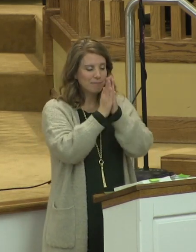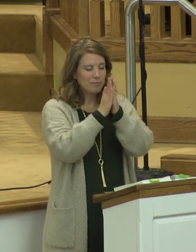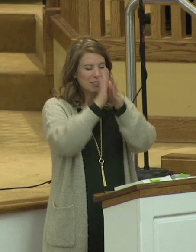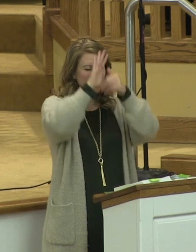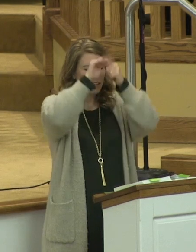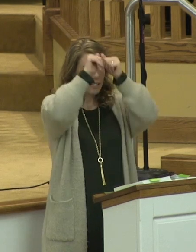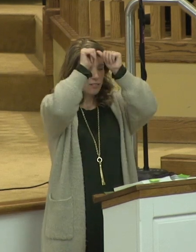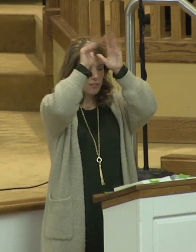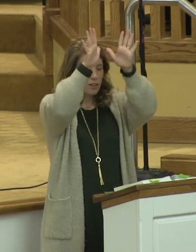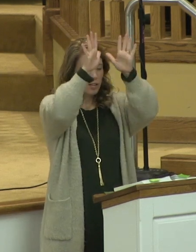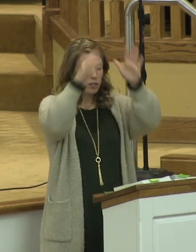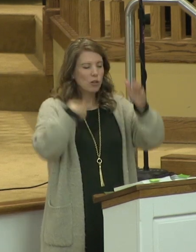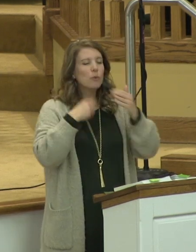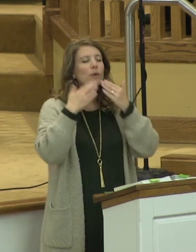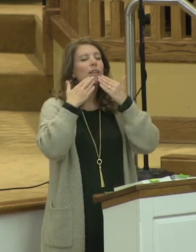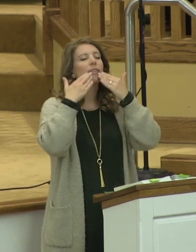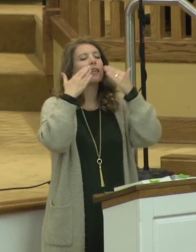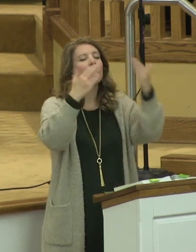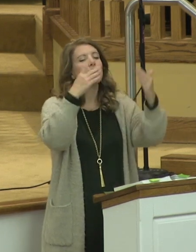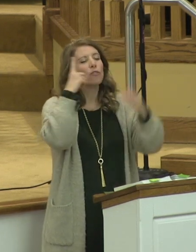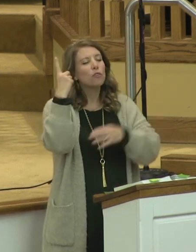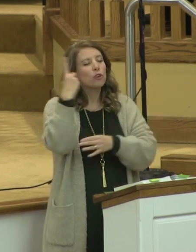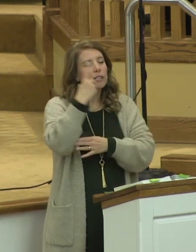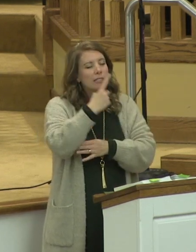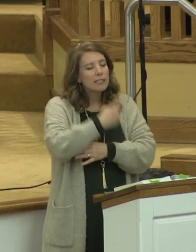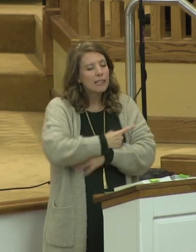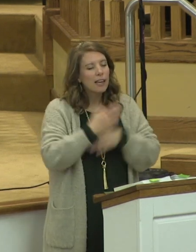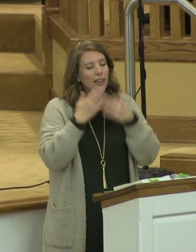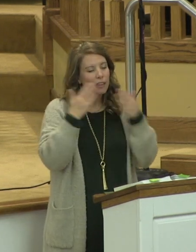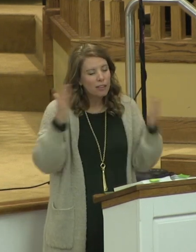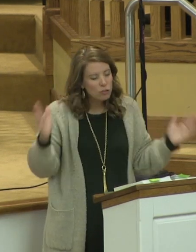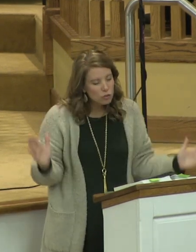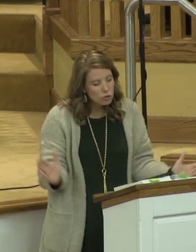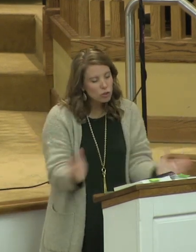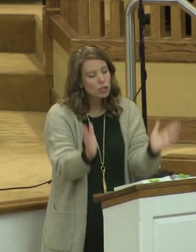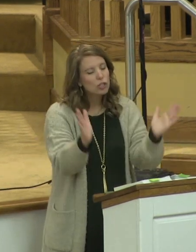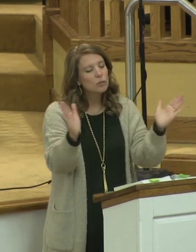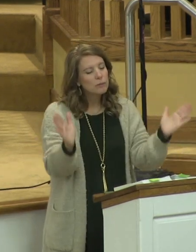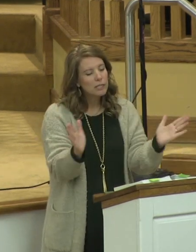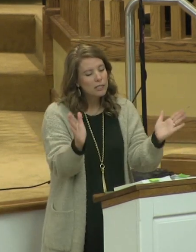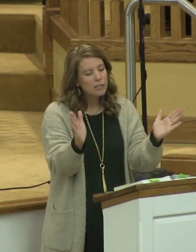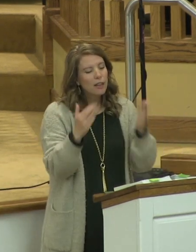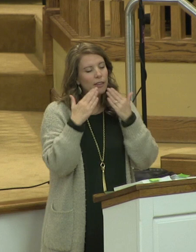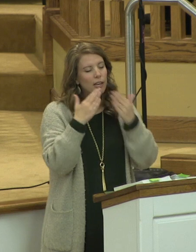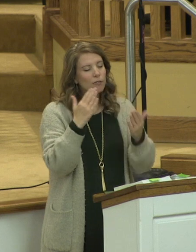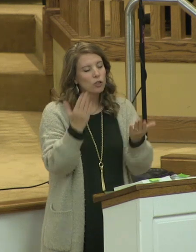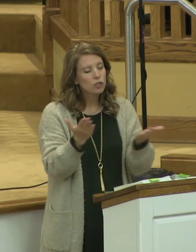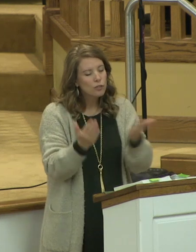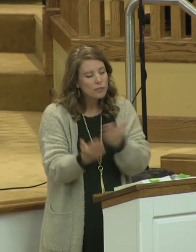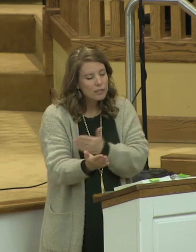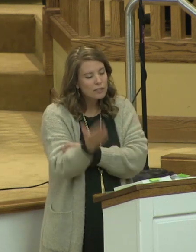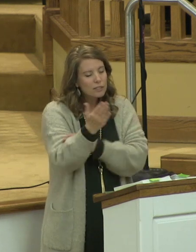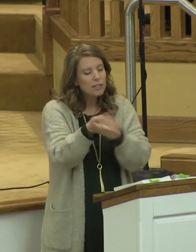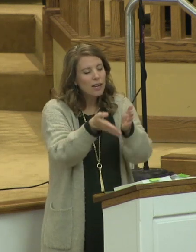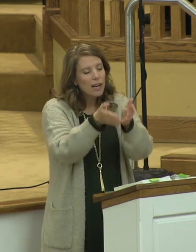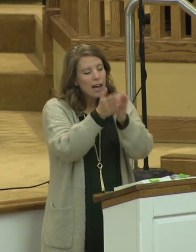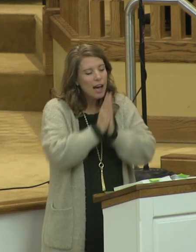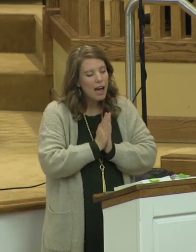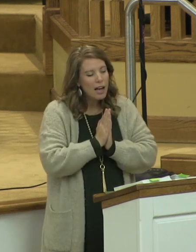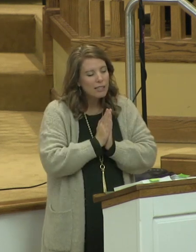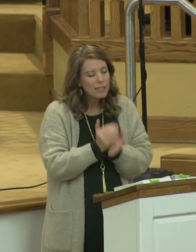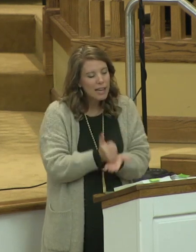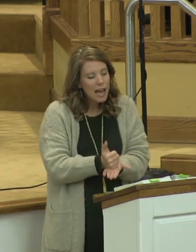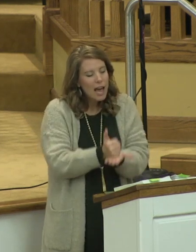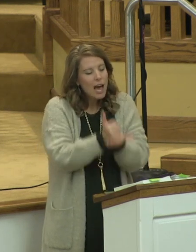Father, we thank you for the day. We thank you for all that occurred today. Lord, thank you for the service this morning. Lord, I ask that you would help